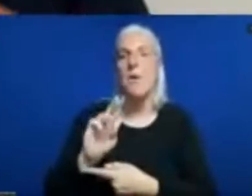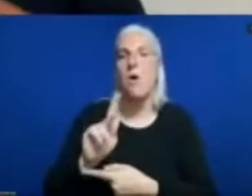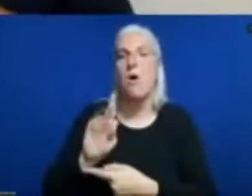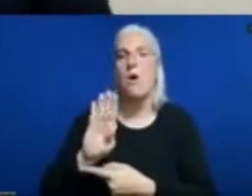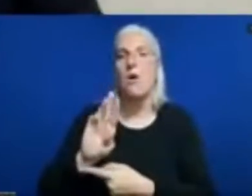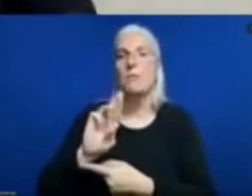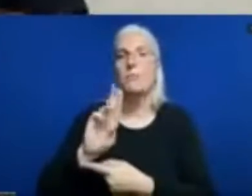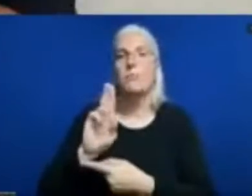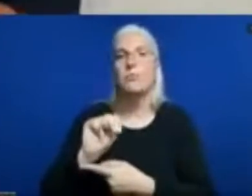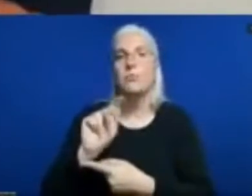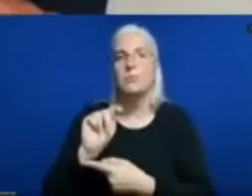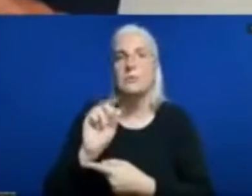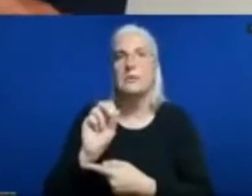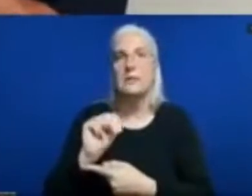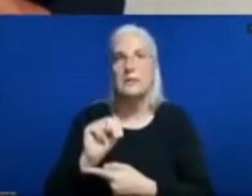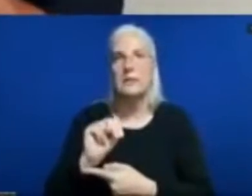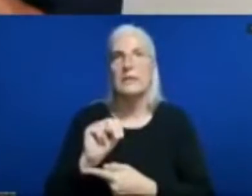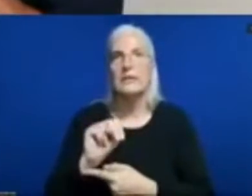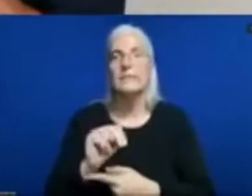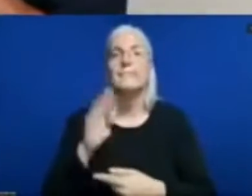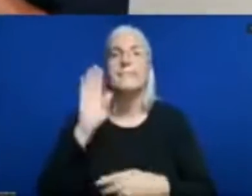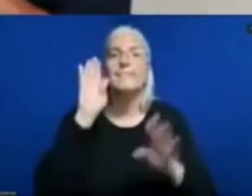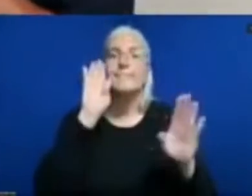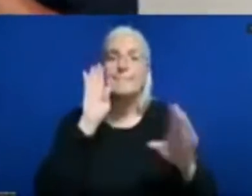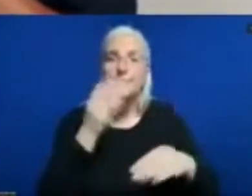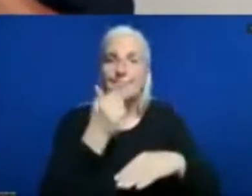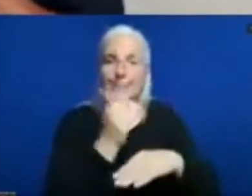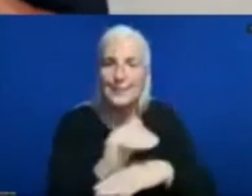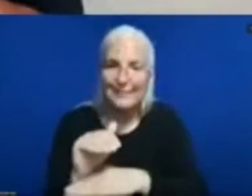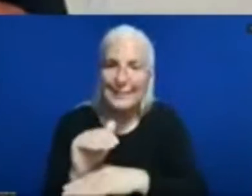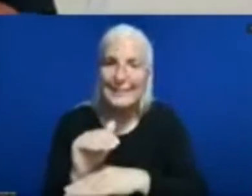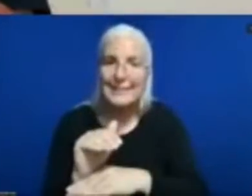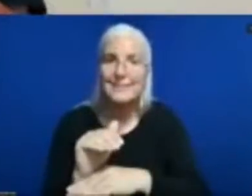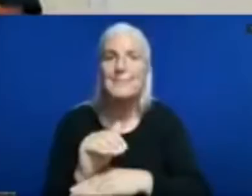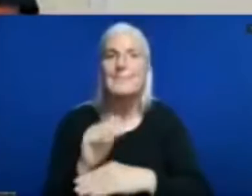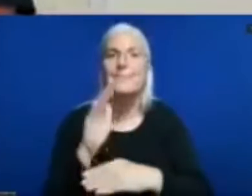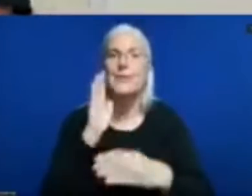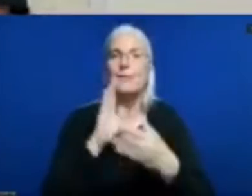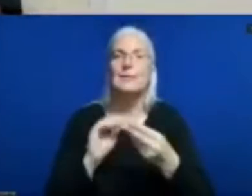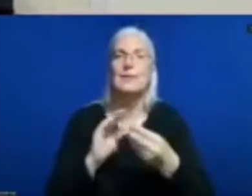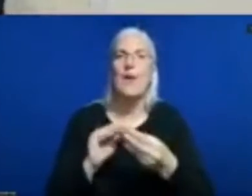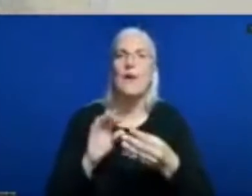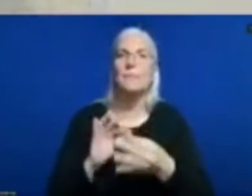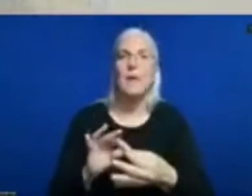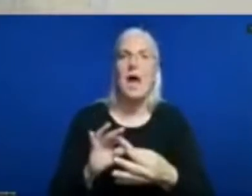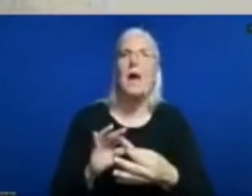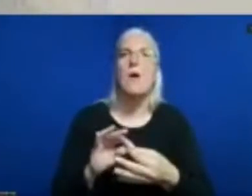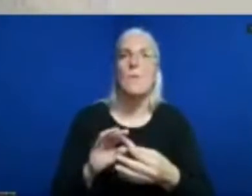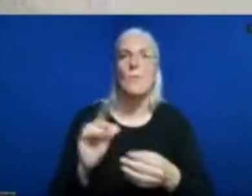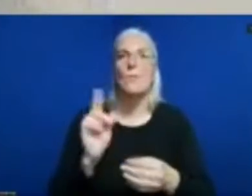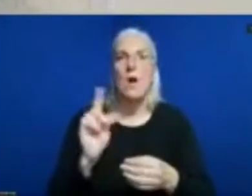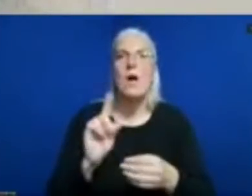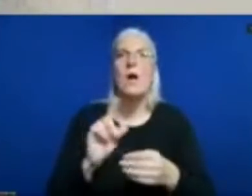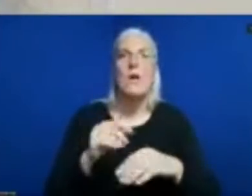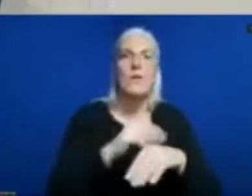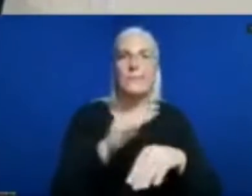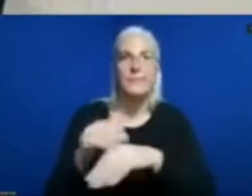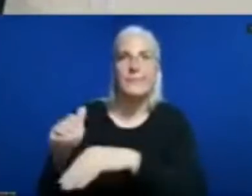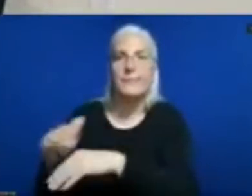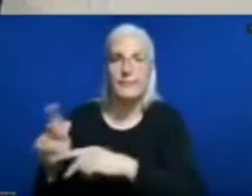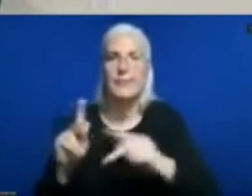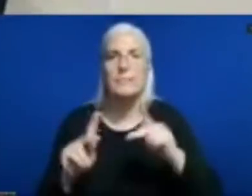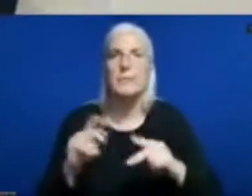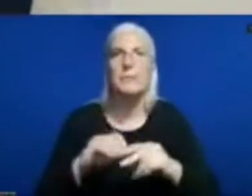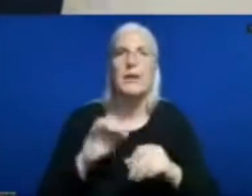Good evening. So we had some activity on the fire today, as Chief Newman has already spoken to regarding some of